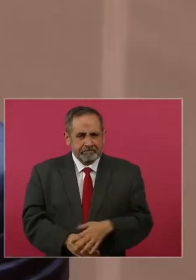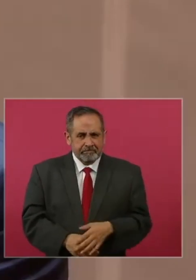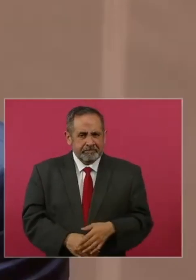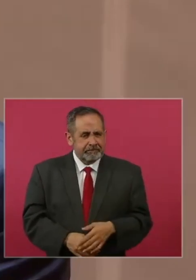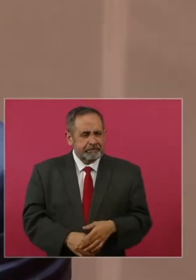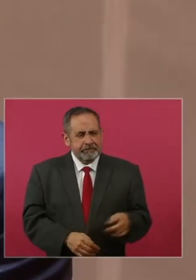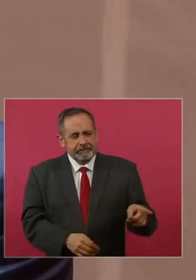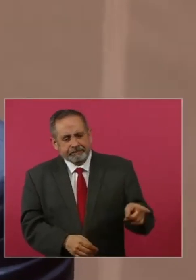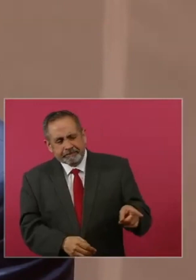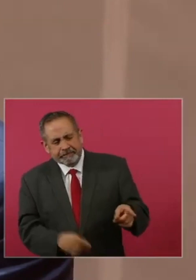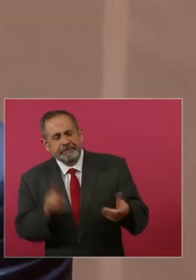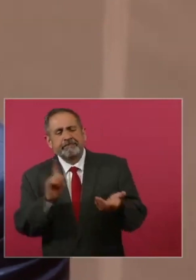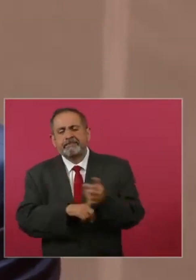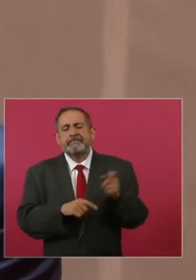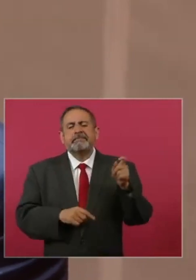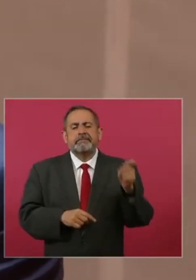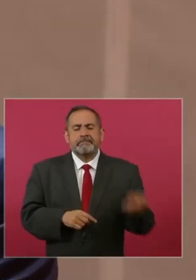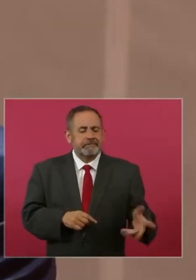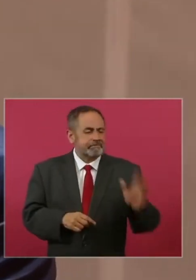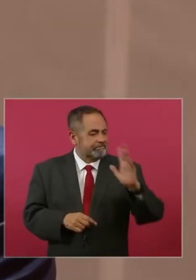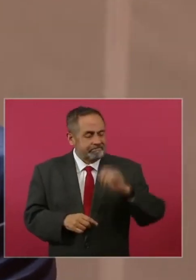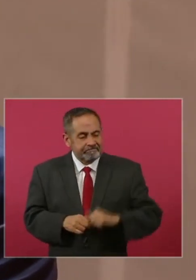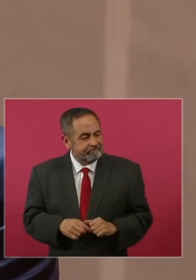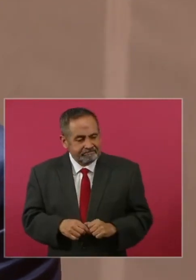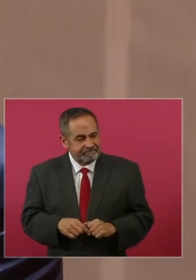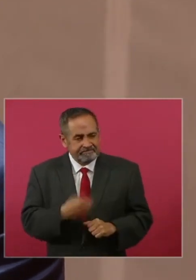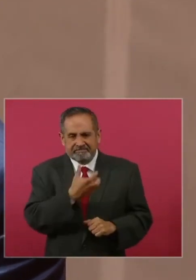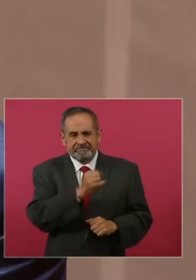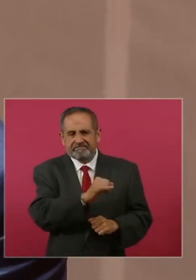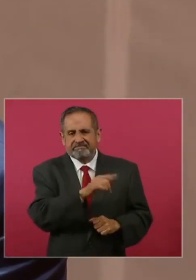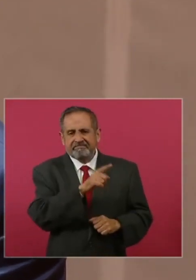sentencia, ni siquiera